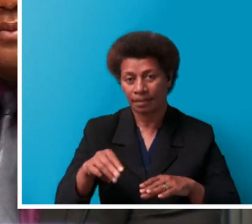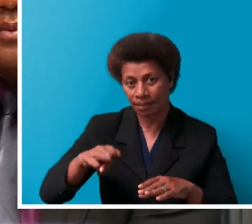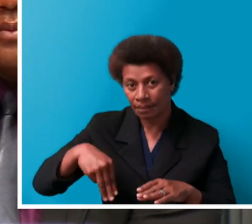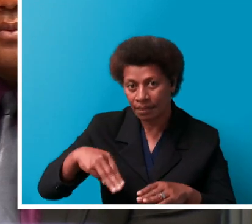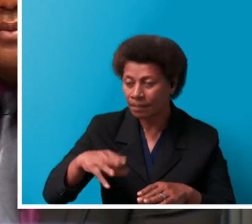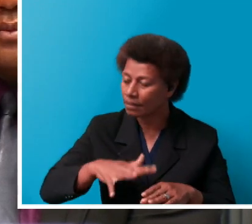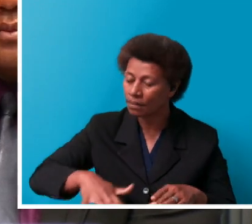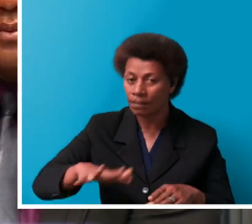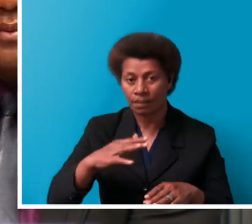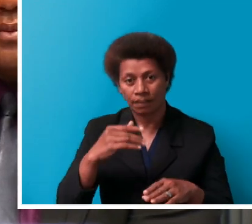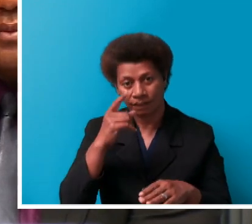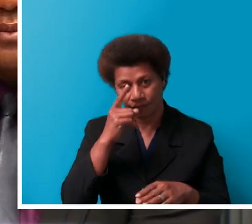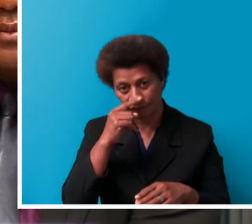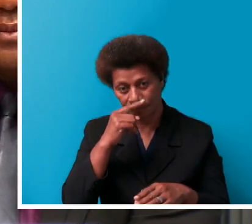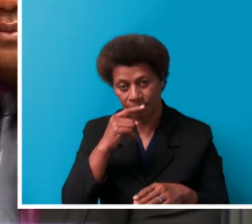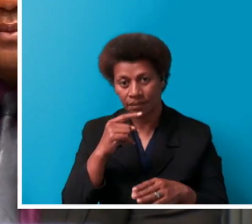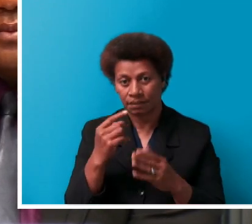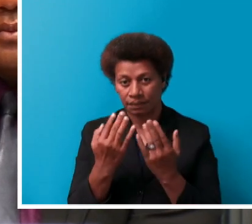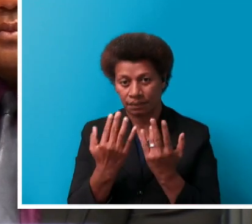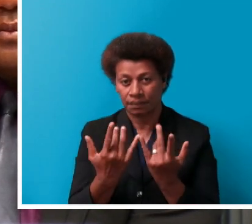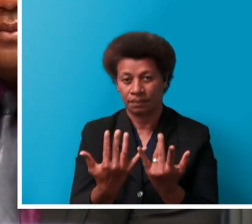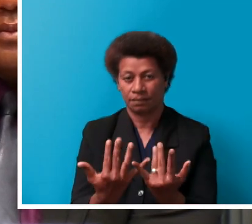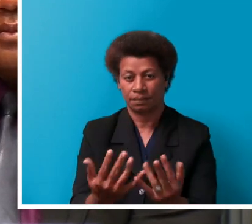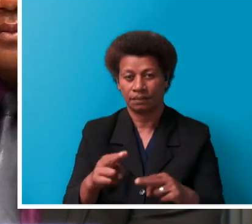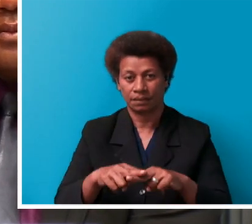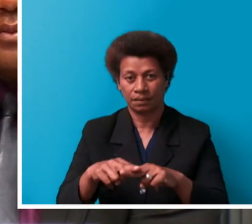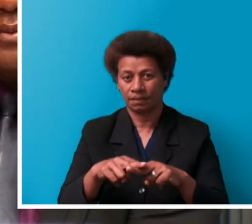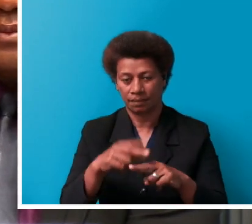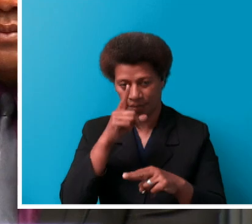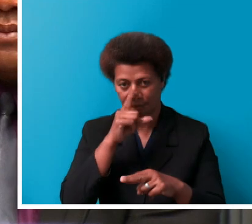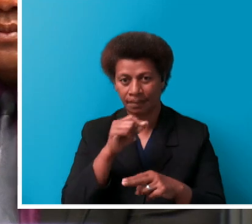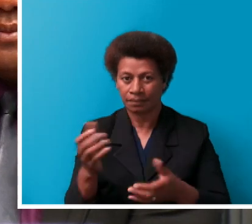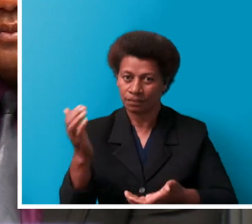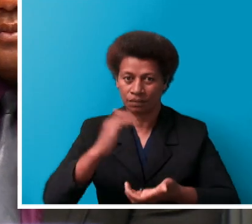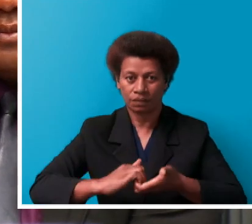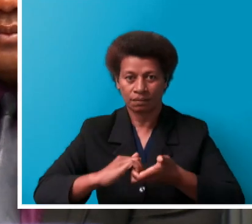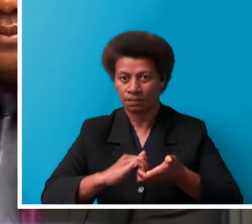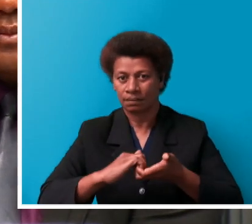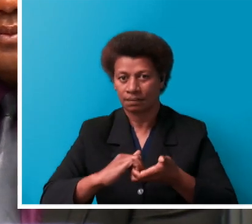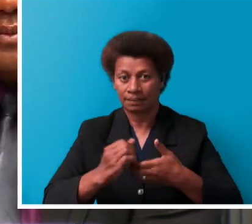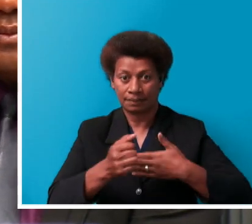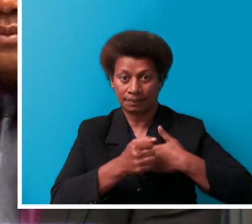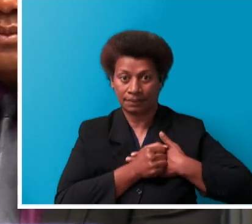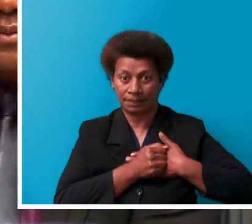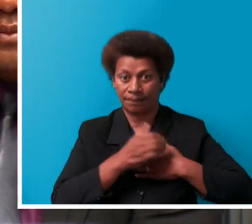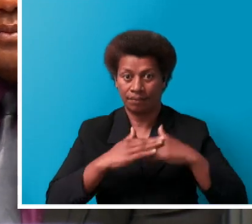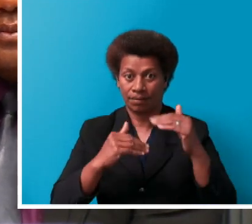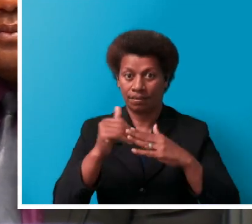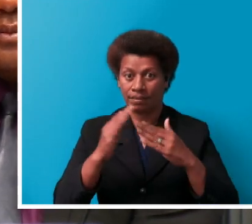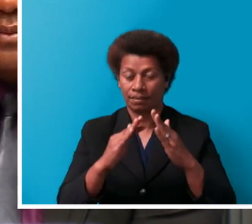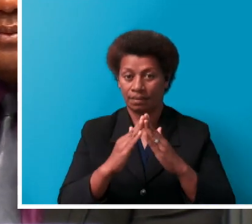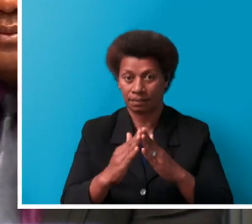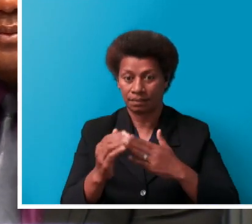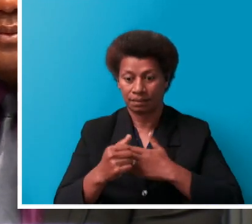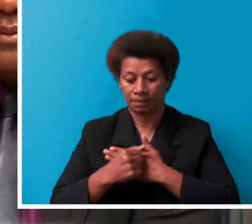Fijian to join us in this endeavor. Together we can build a safer, more efficient, and more